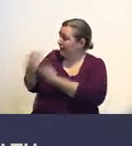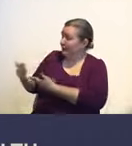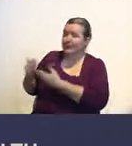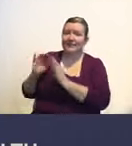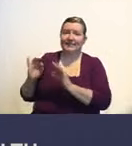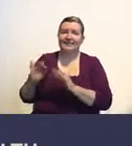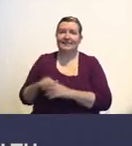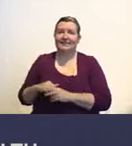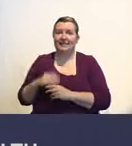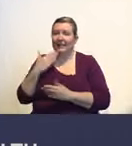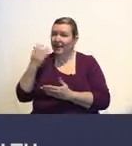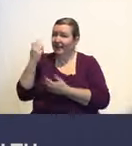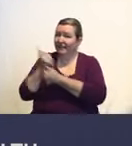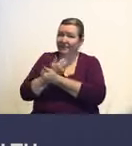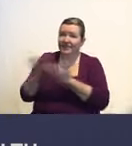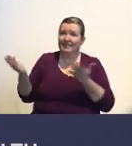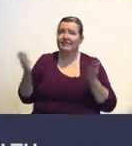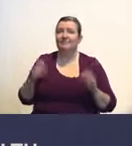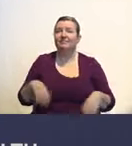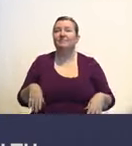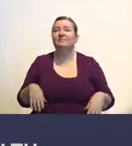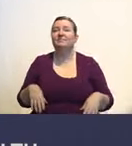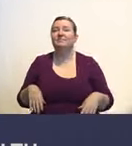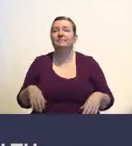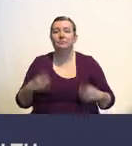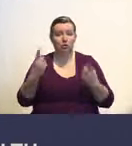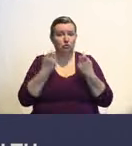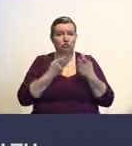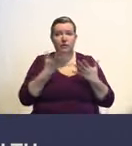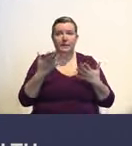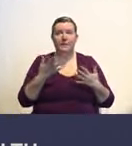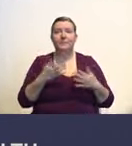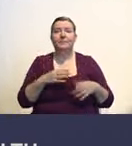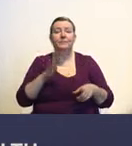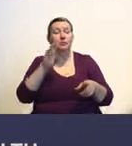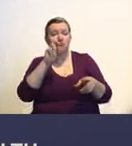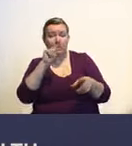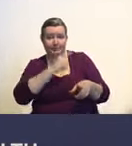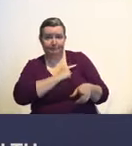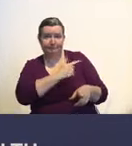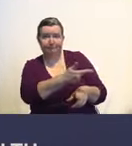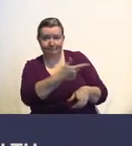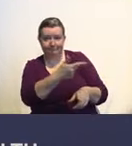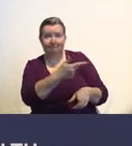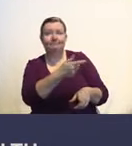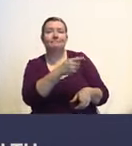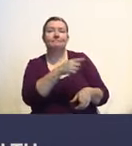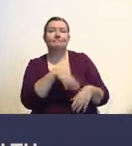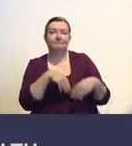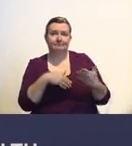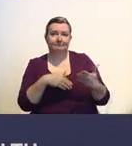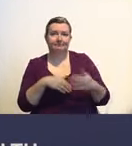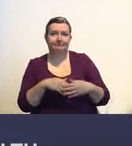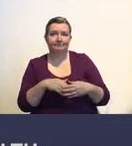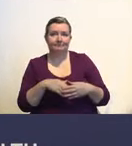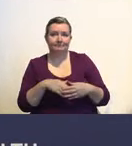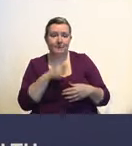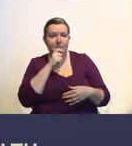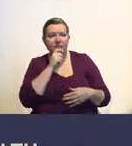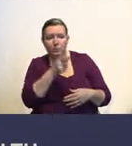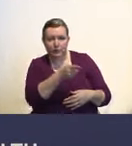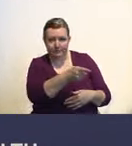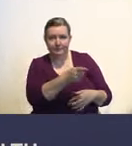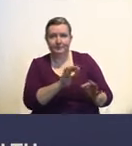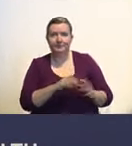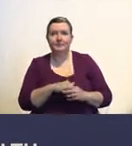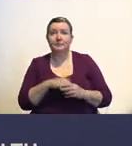all. I think we'll start over here with Brent. Ruth's got the microphone again. Remind you again, a week from Friday at